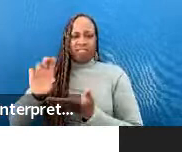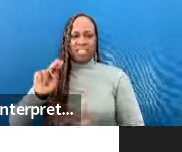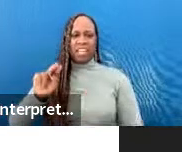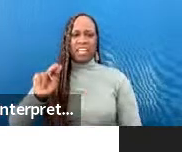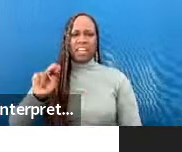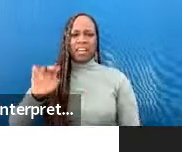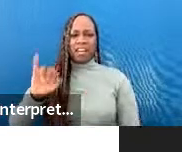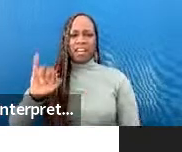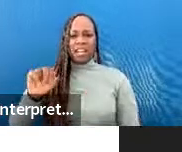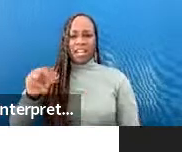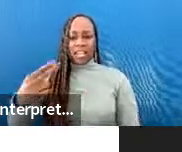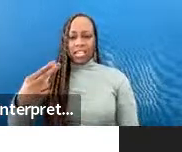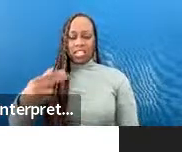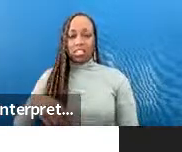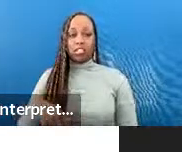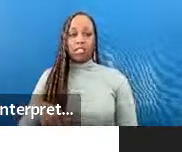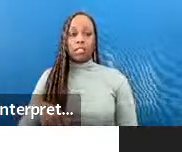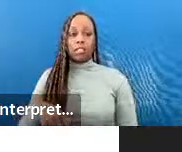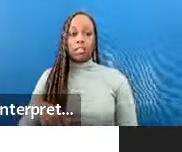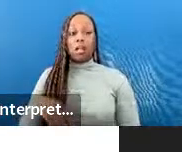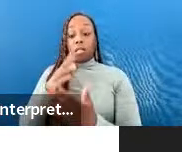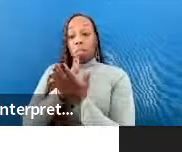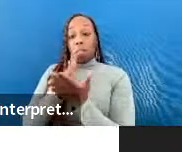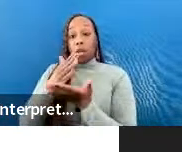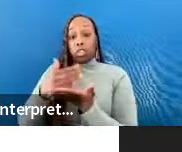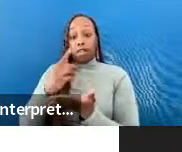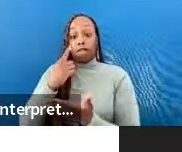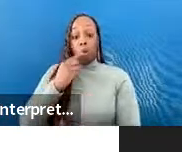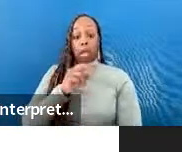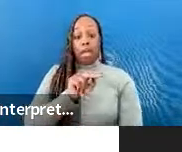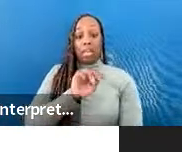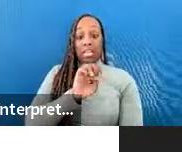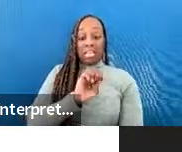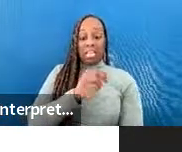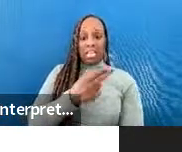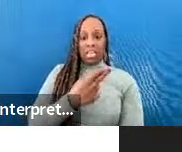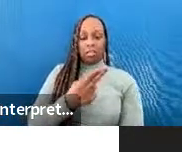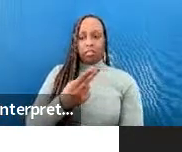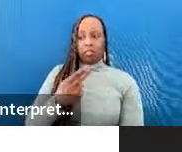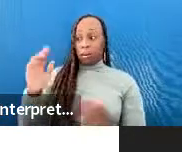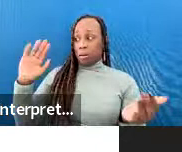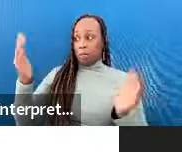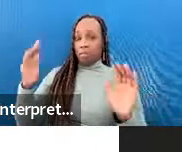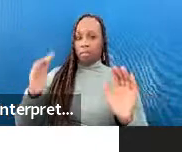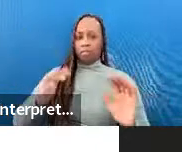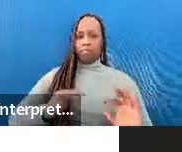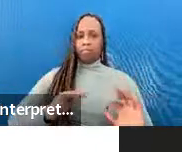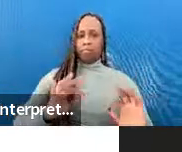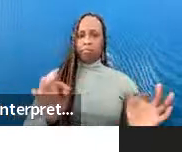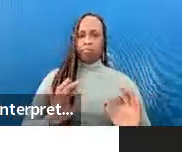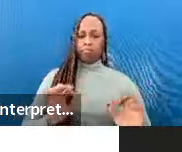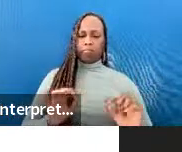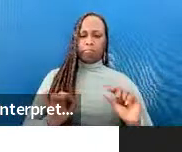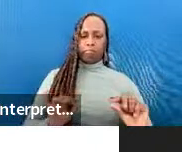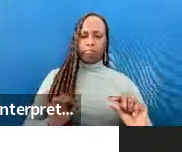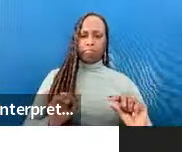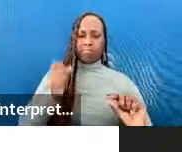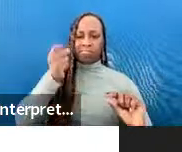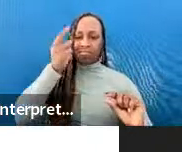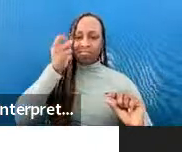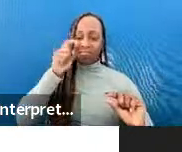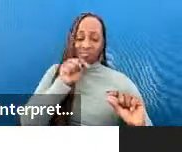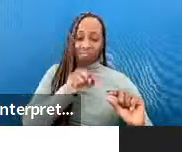The budget of our NEH is minuscule in comparison, but it's the NEH